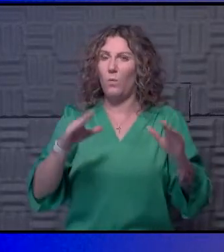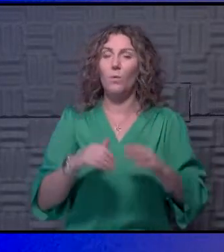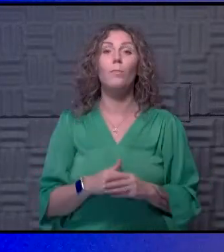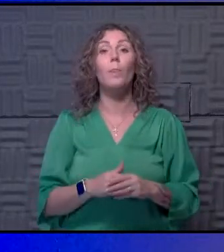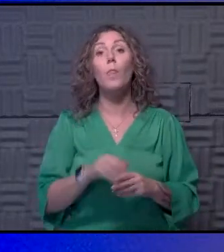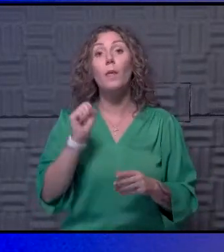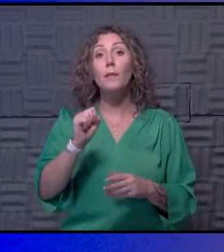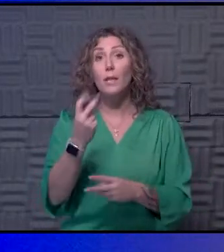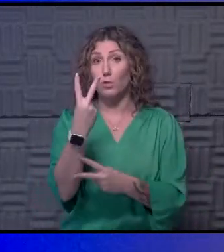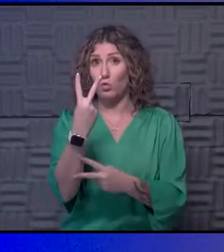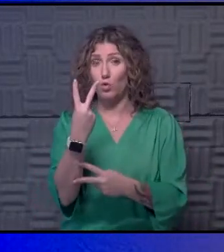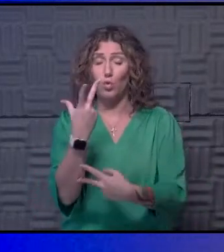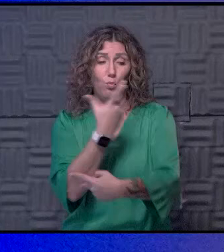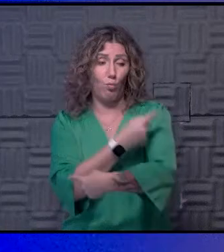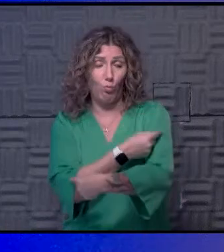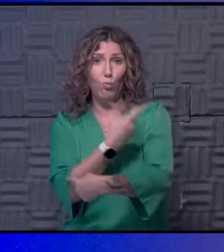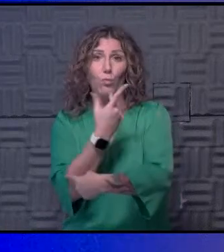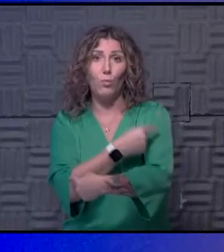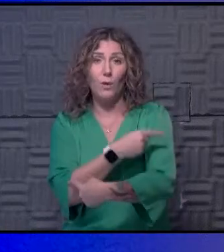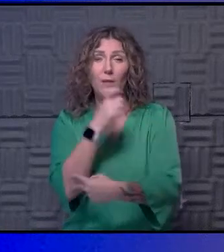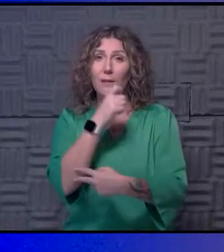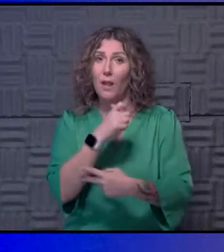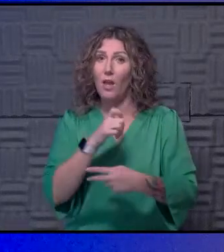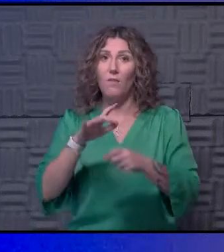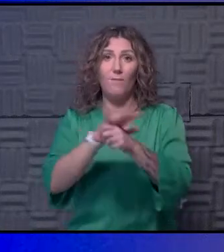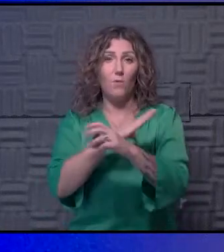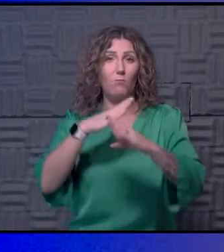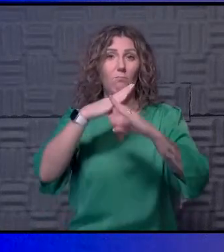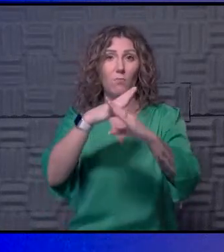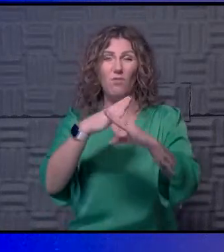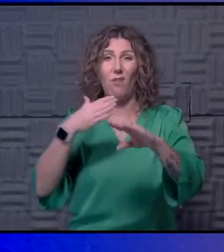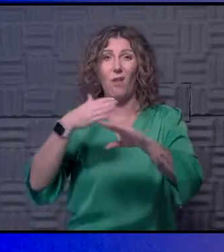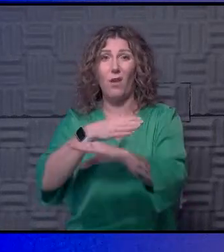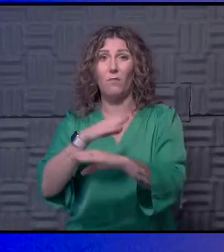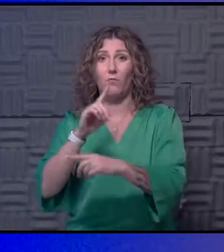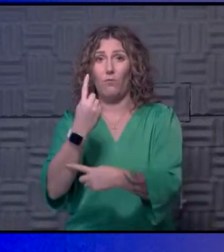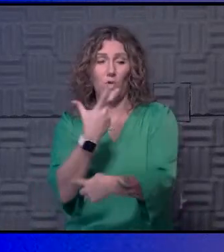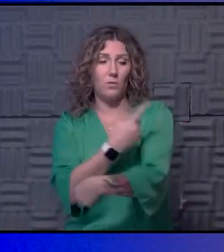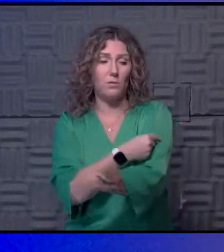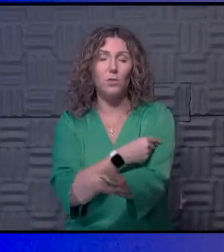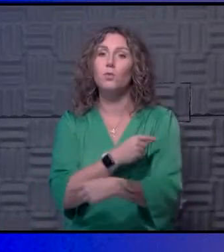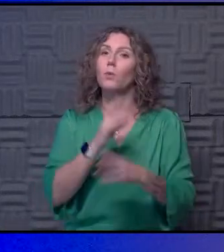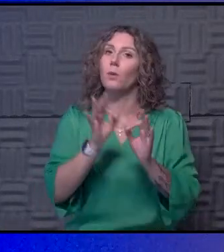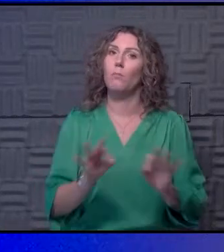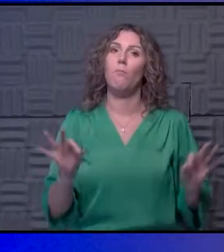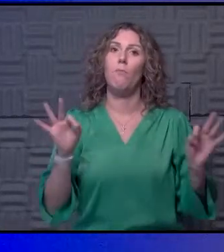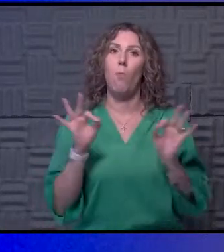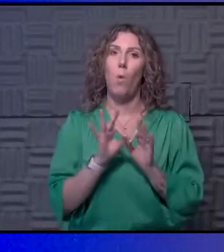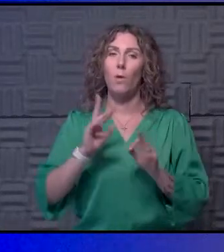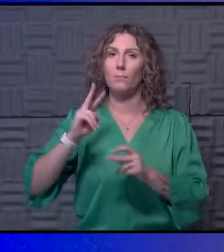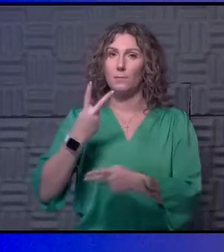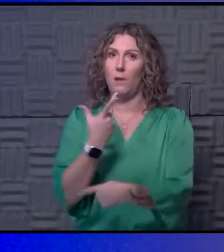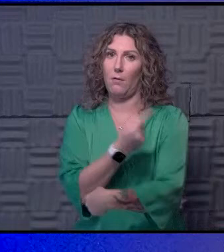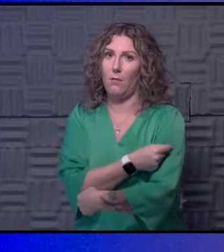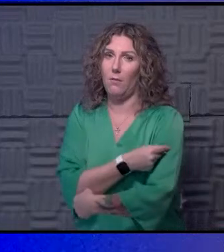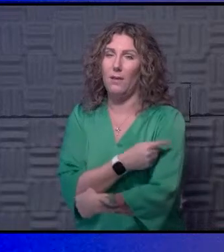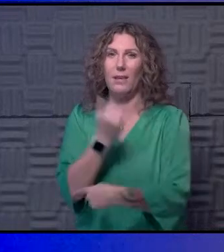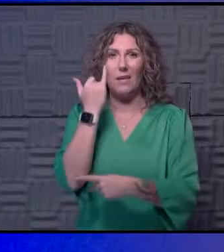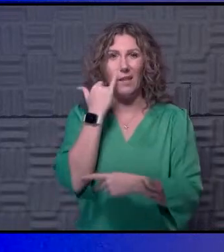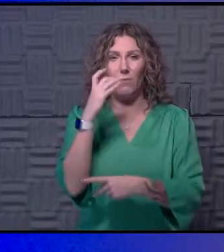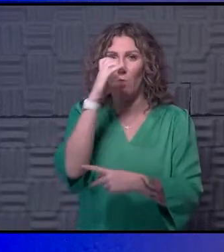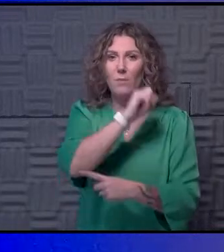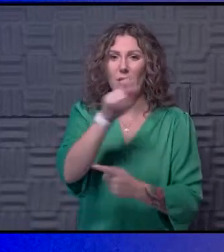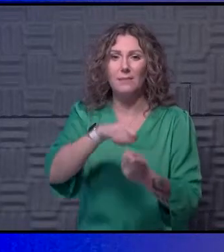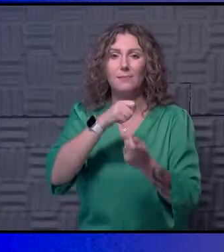need those 2 shots. You will not be fully protected after that first vaccine, so it is important to get that second vaccine. And even if you miss that